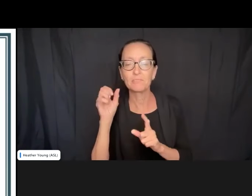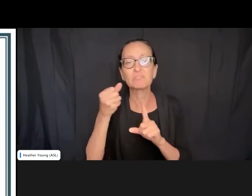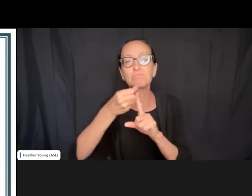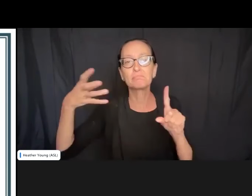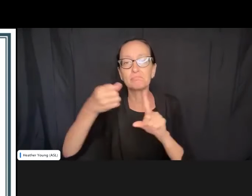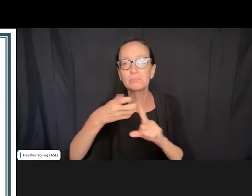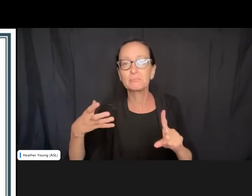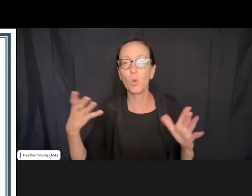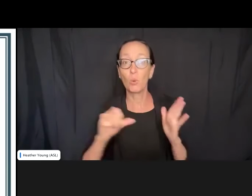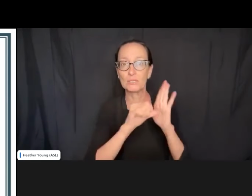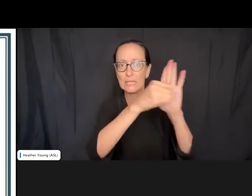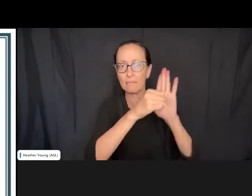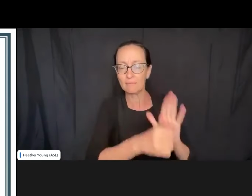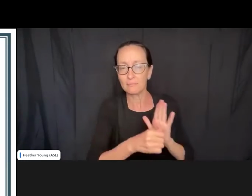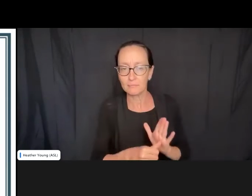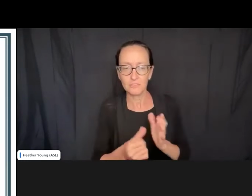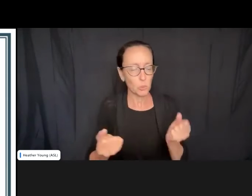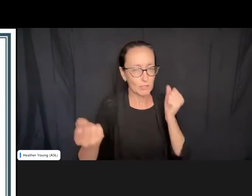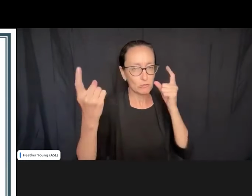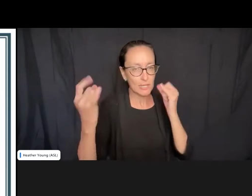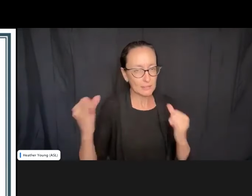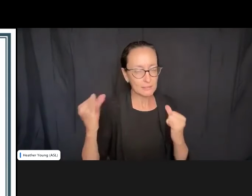we're all sort of on the same page and you can do some more